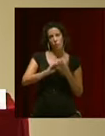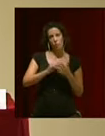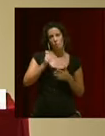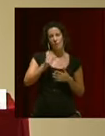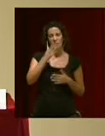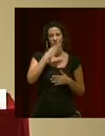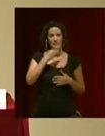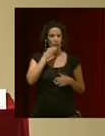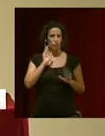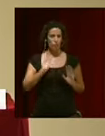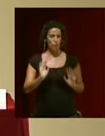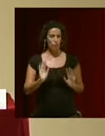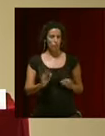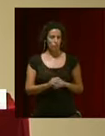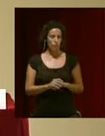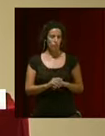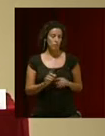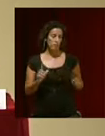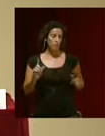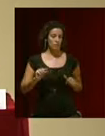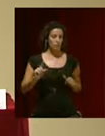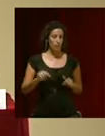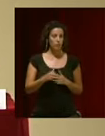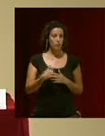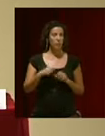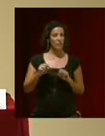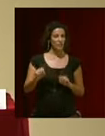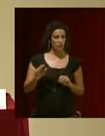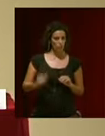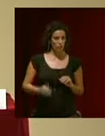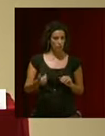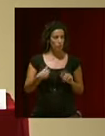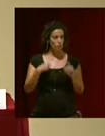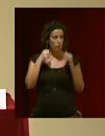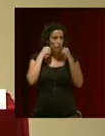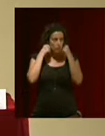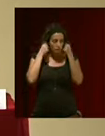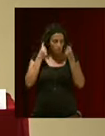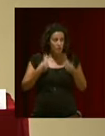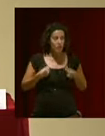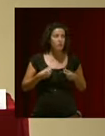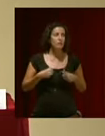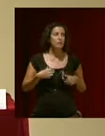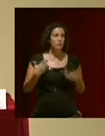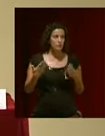which is apparently a solution. It is wireless and it's more static.